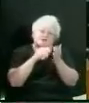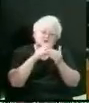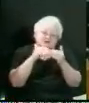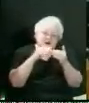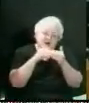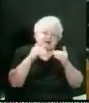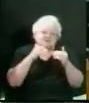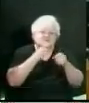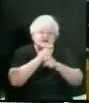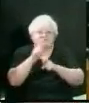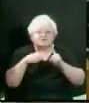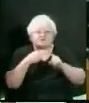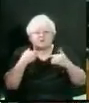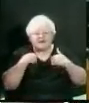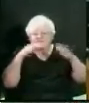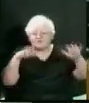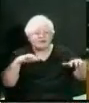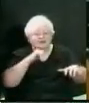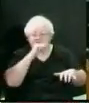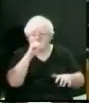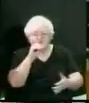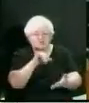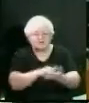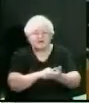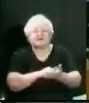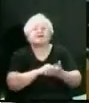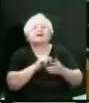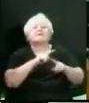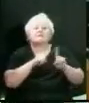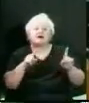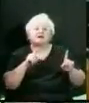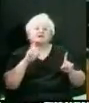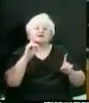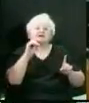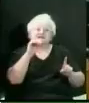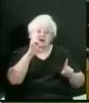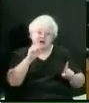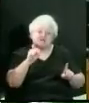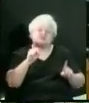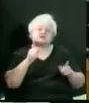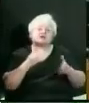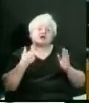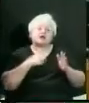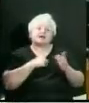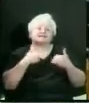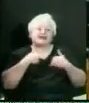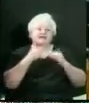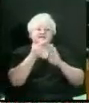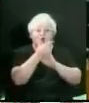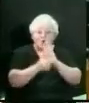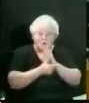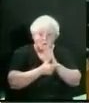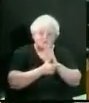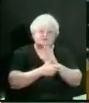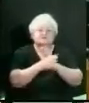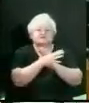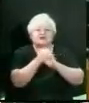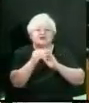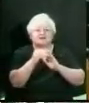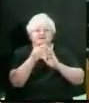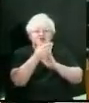have rains. It doesn't do that. What does do that is for us to have codes and code